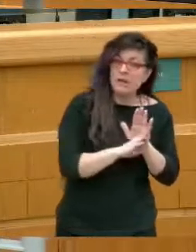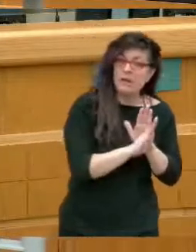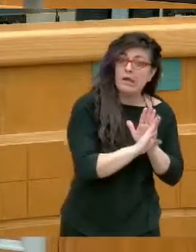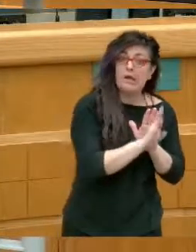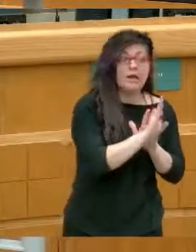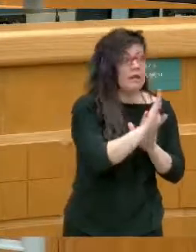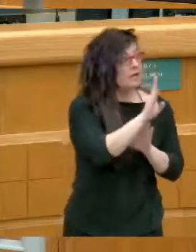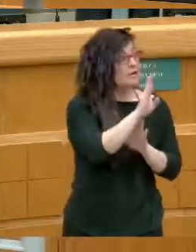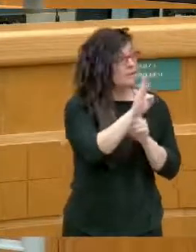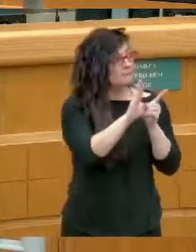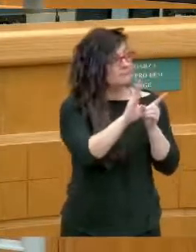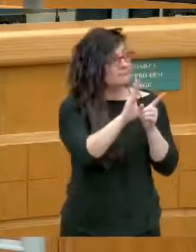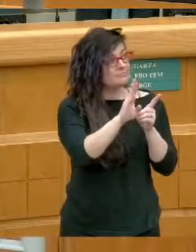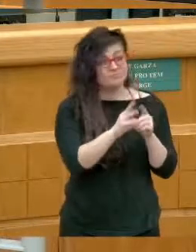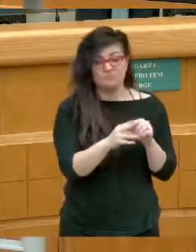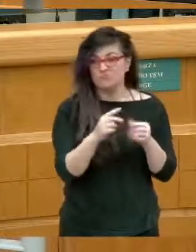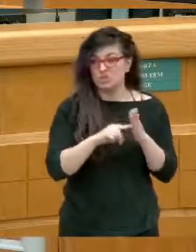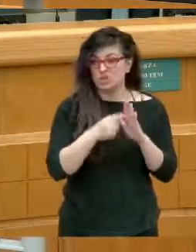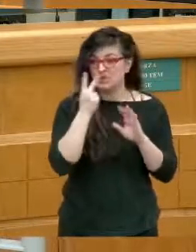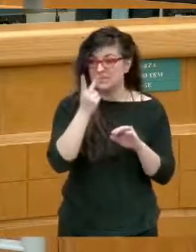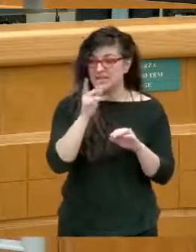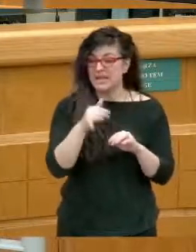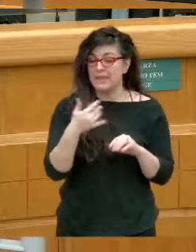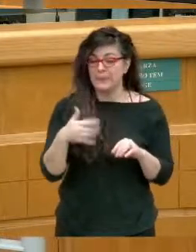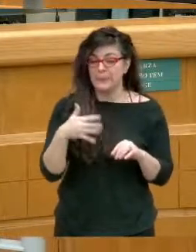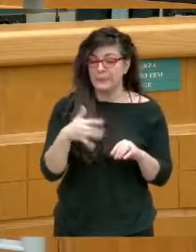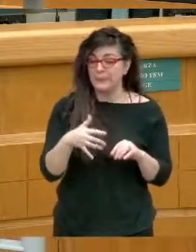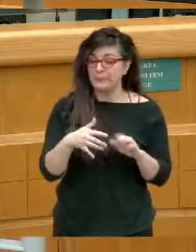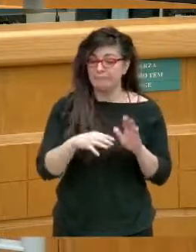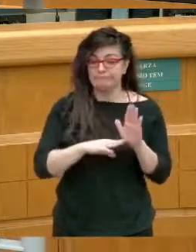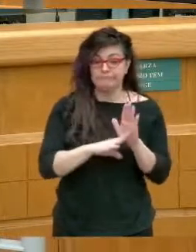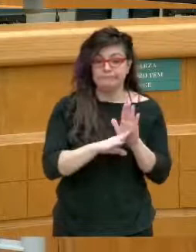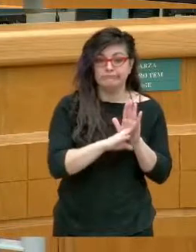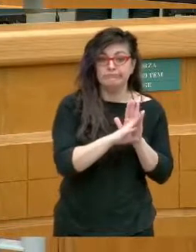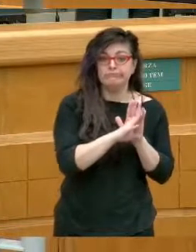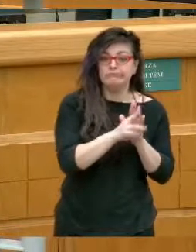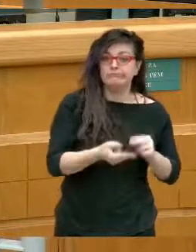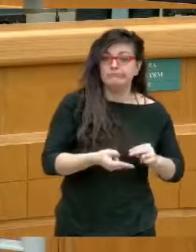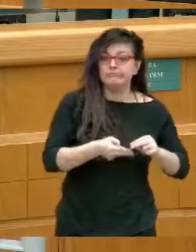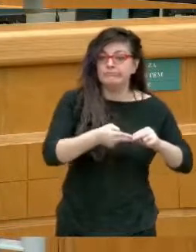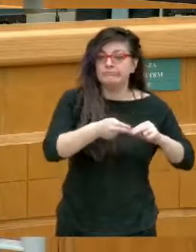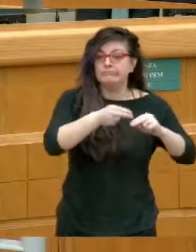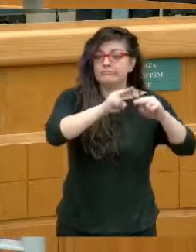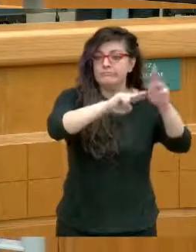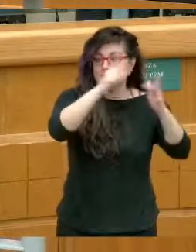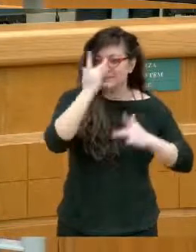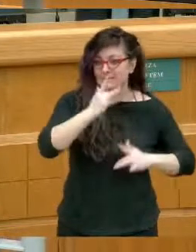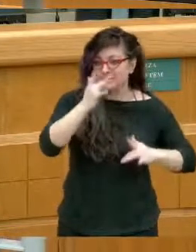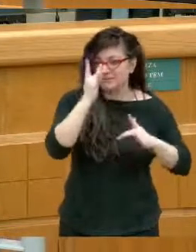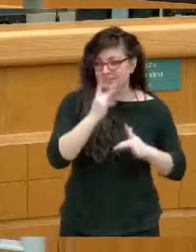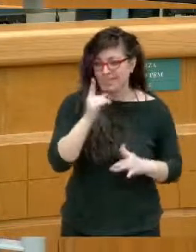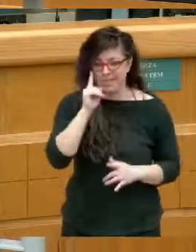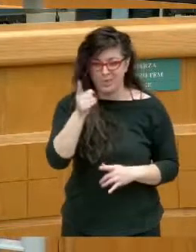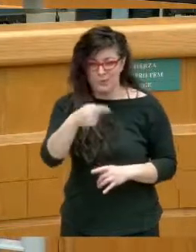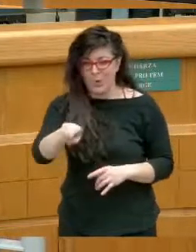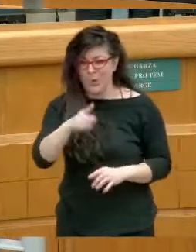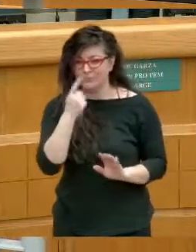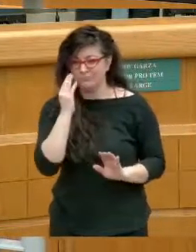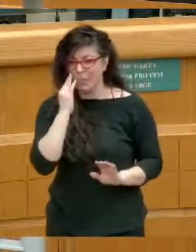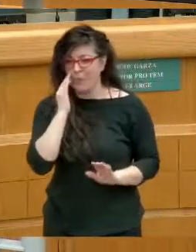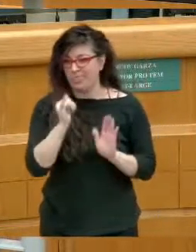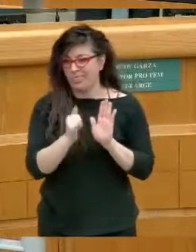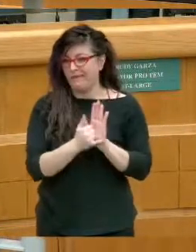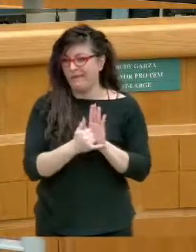from level. That is showing that we're having an increasing rate in the number of cases. I think everybody realizes that right now, just based